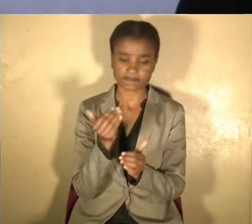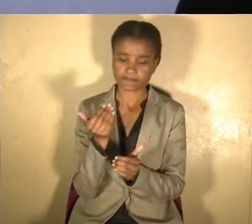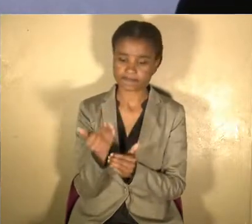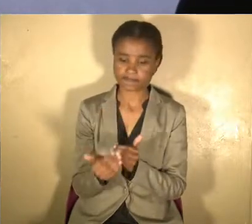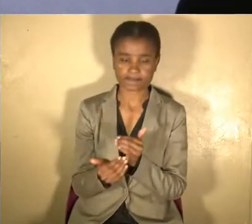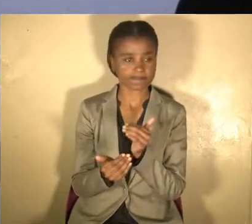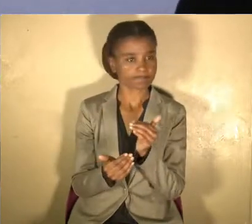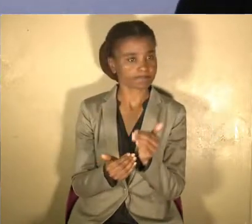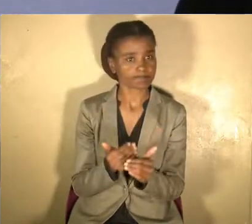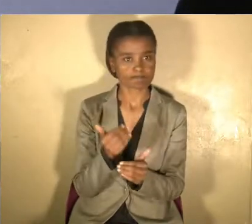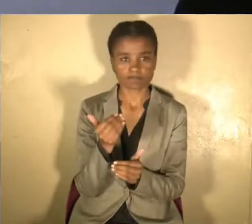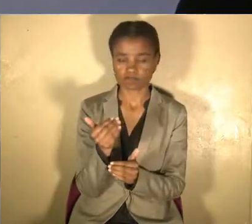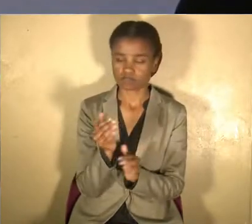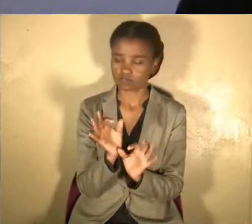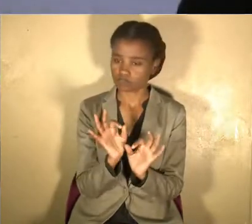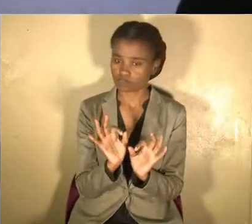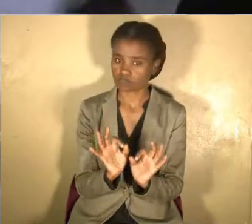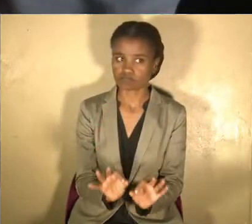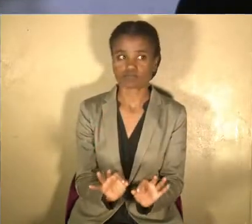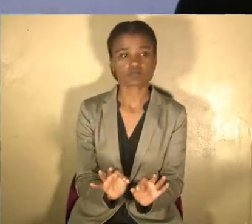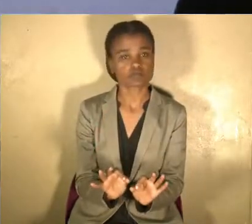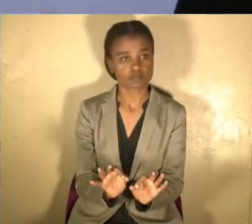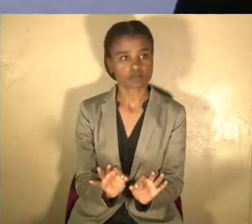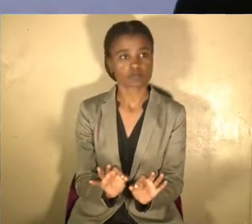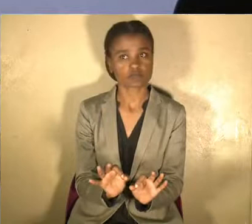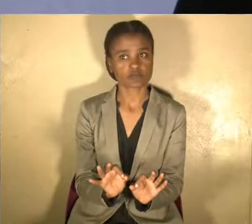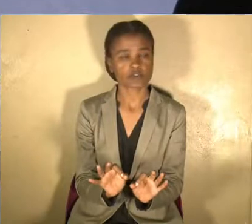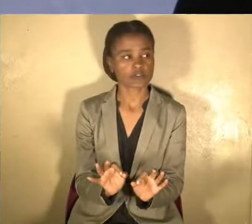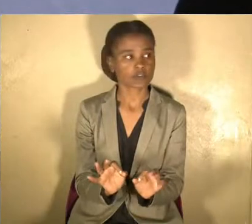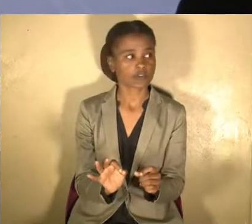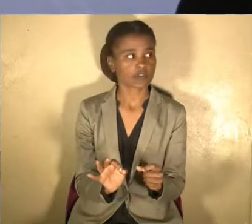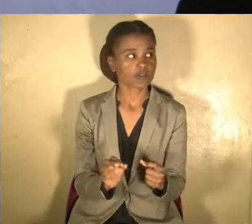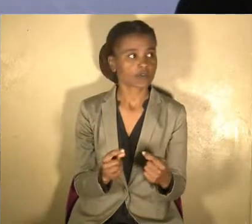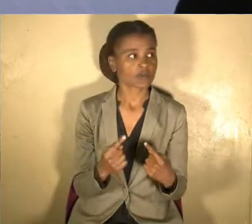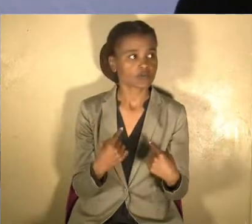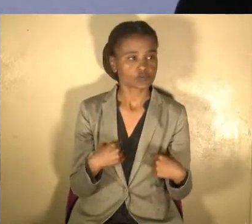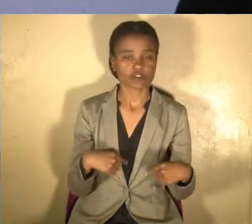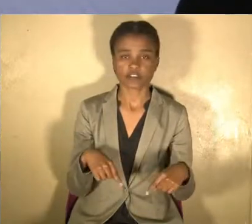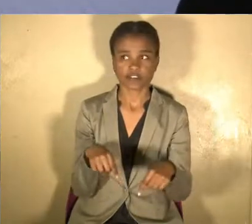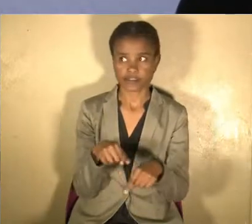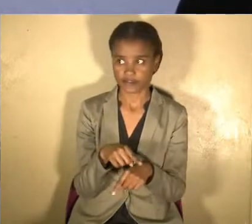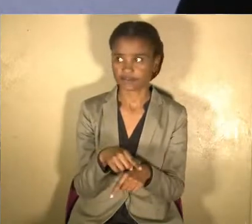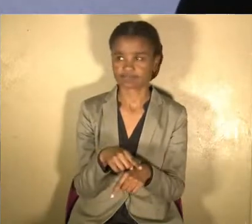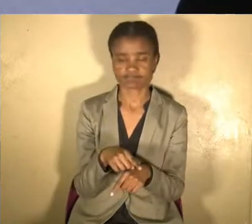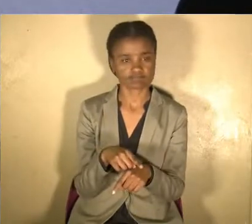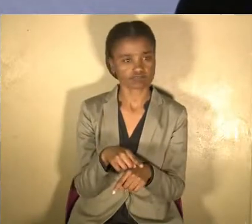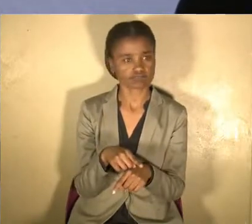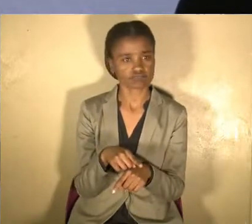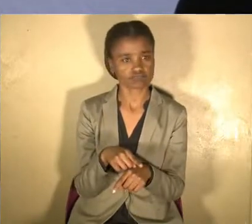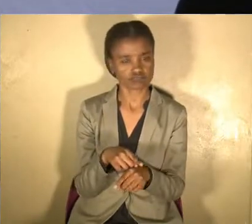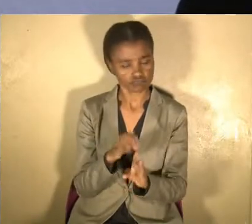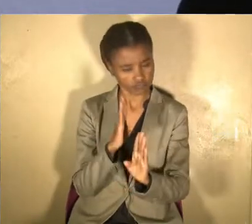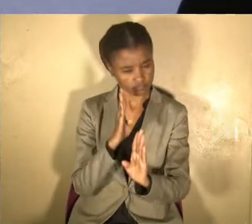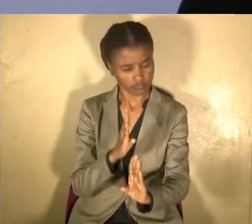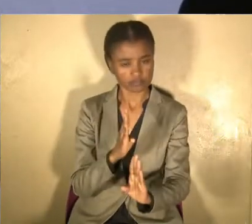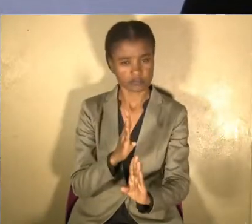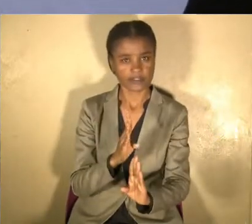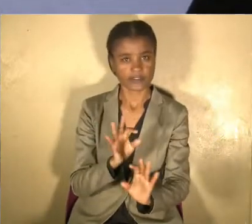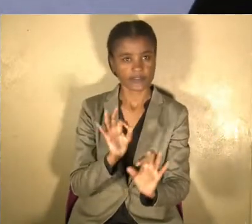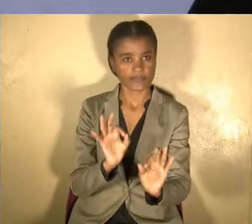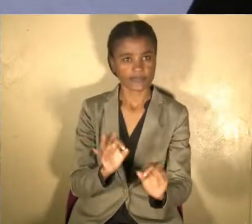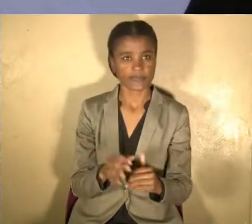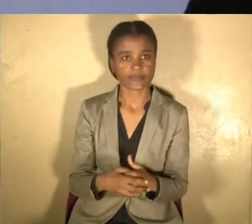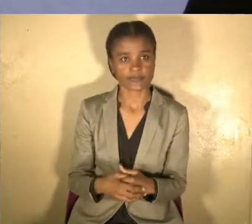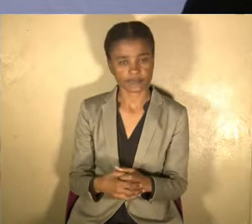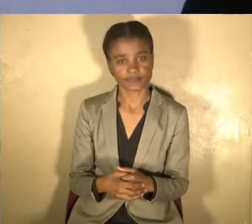and in a manner that make us to all be disciplined. So your chairing